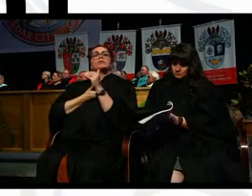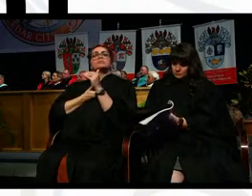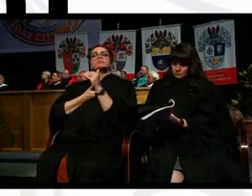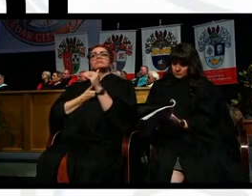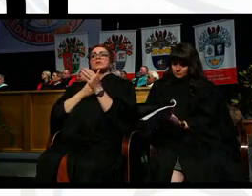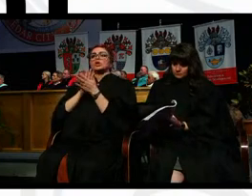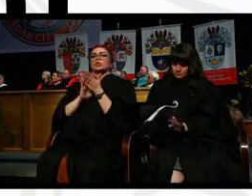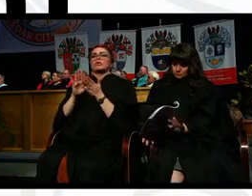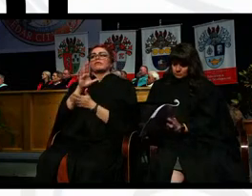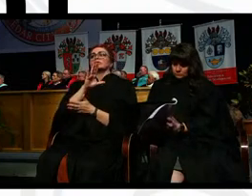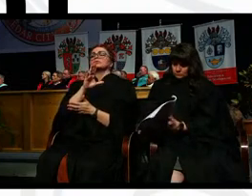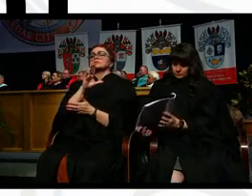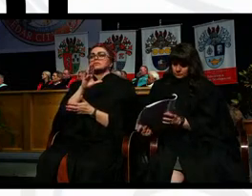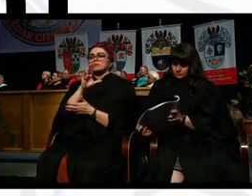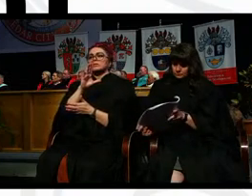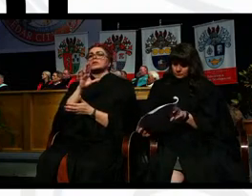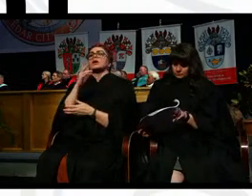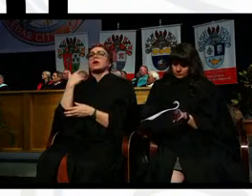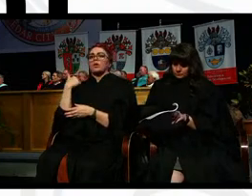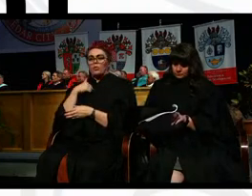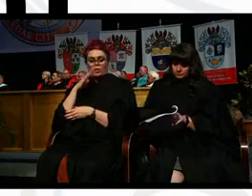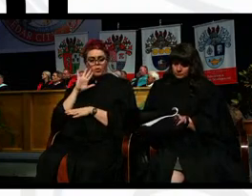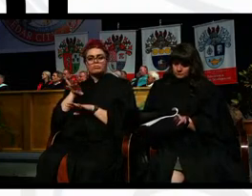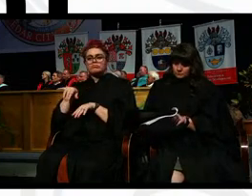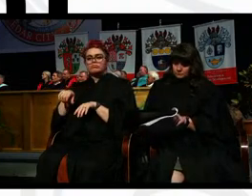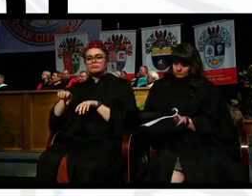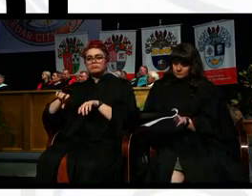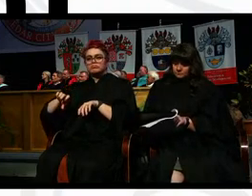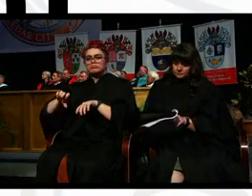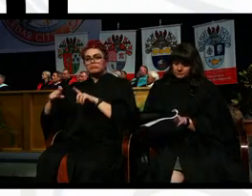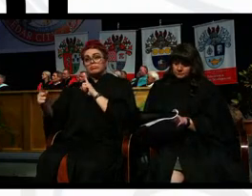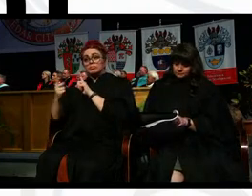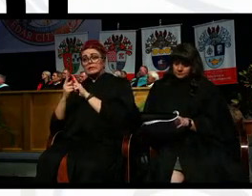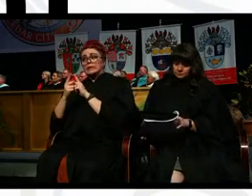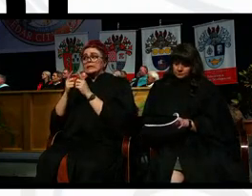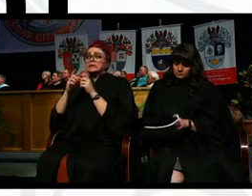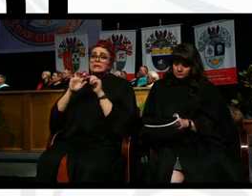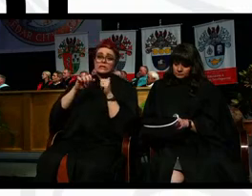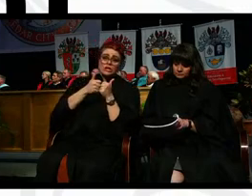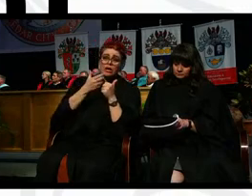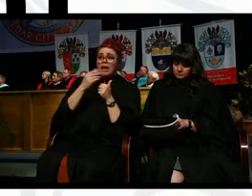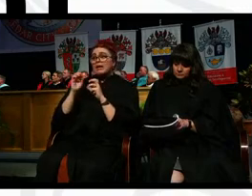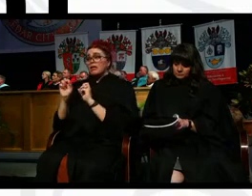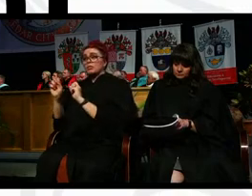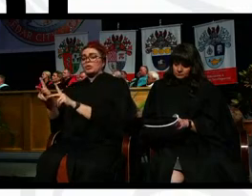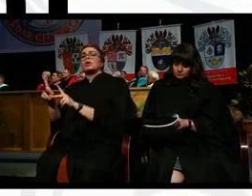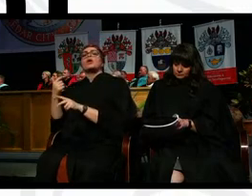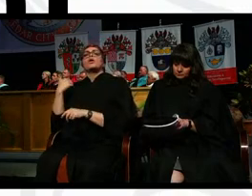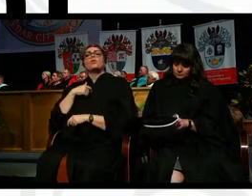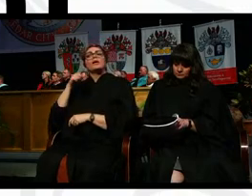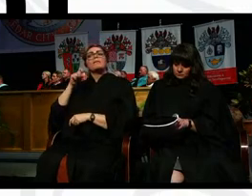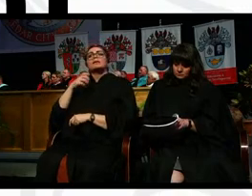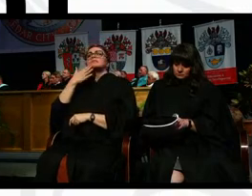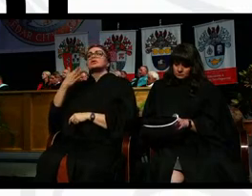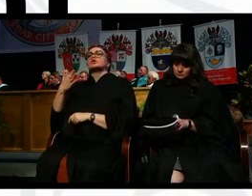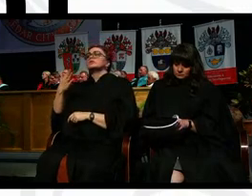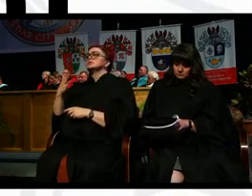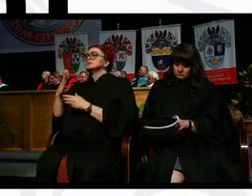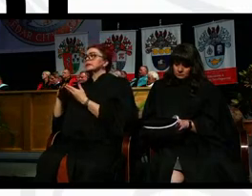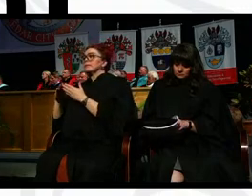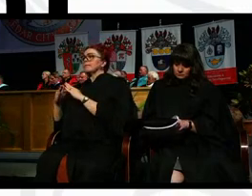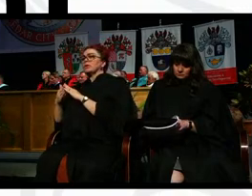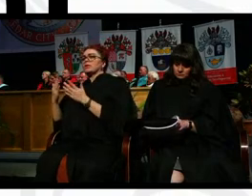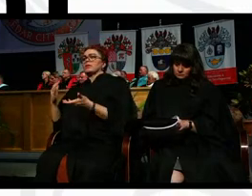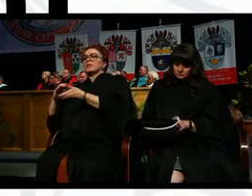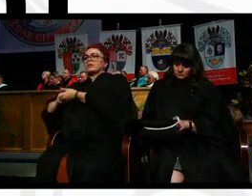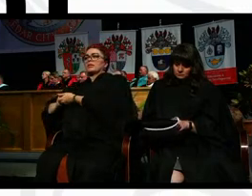university in meeting our opportunities and challenges. SUU must also be a great community partner and serve as an economic engine for our